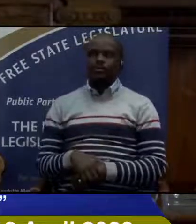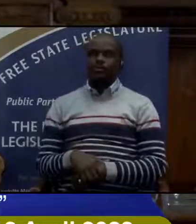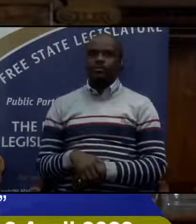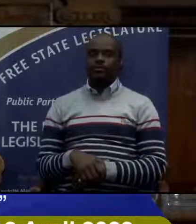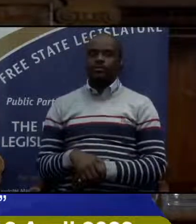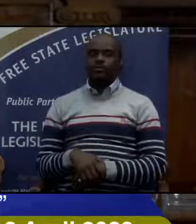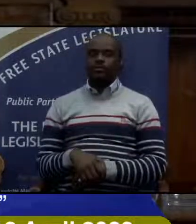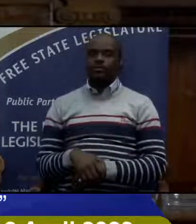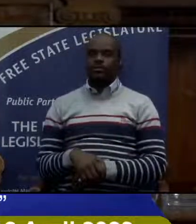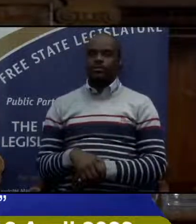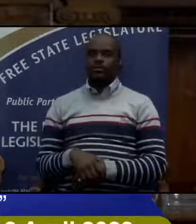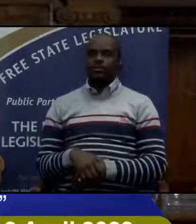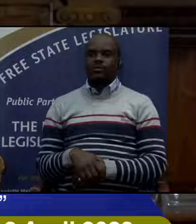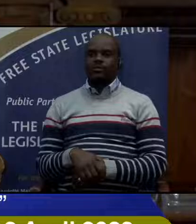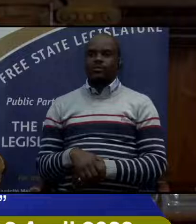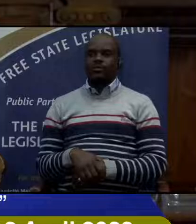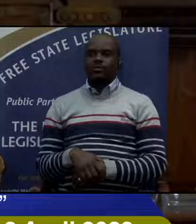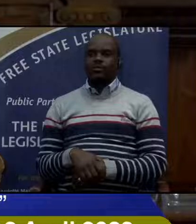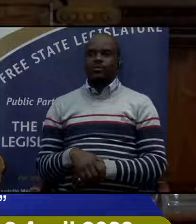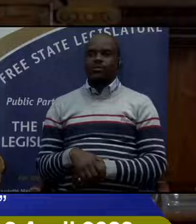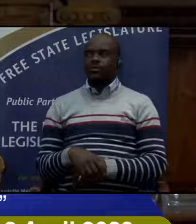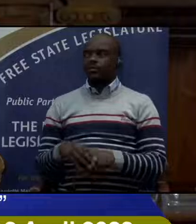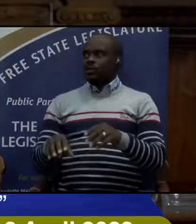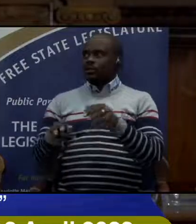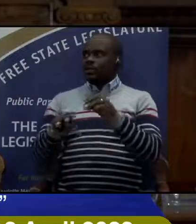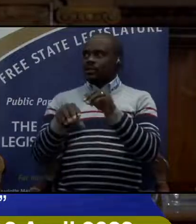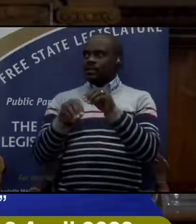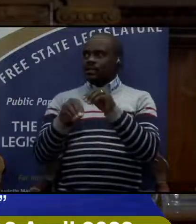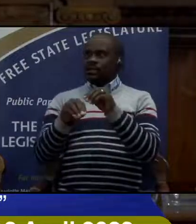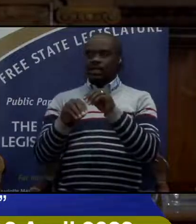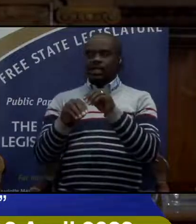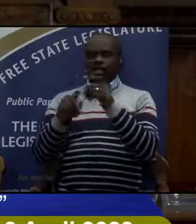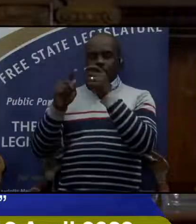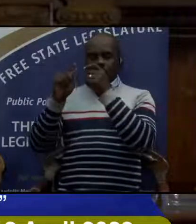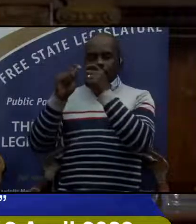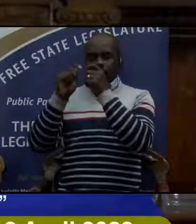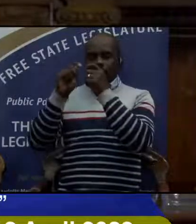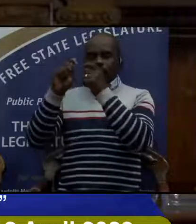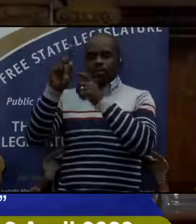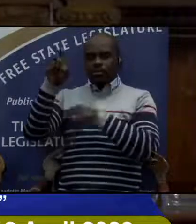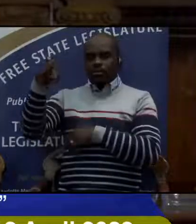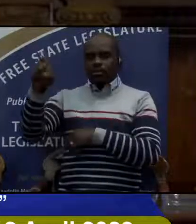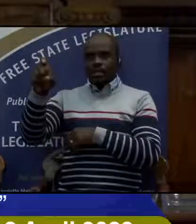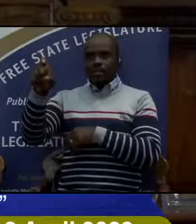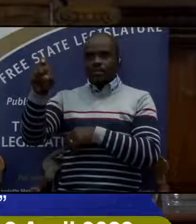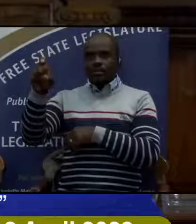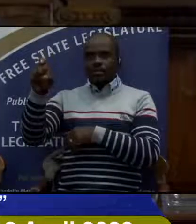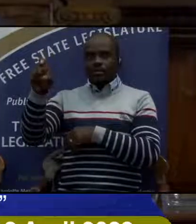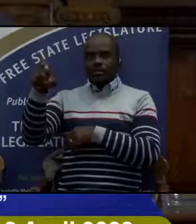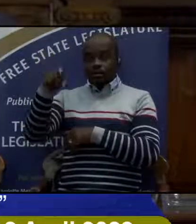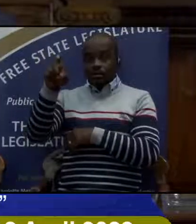Honourable members, allow me to tell the Speaker on the podium when their time has expired.